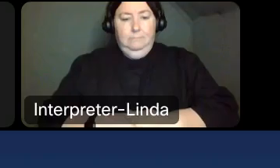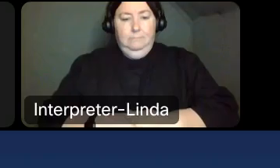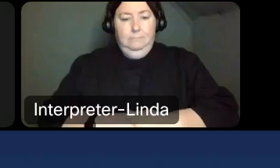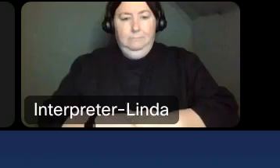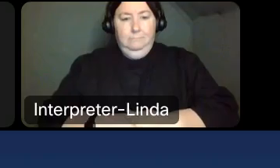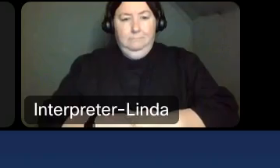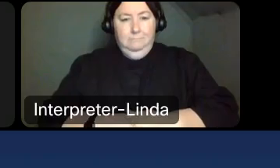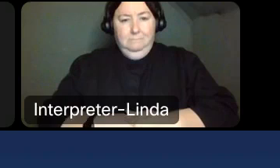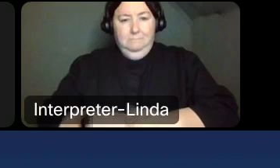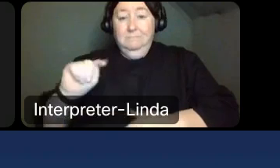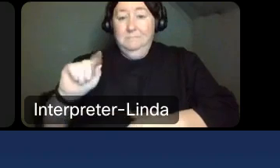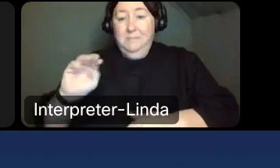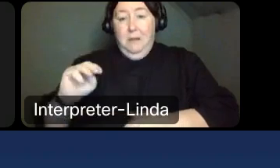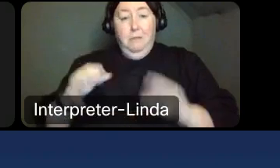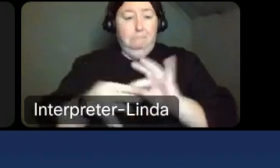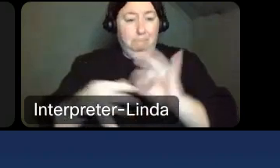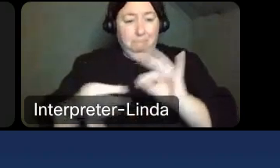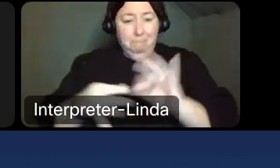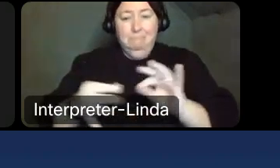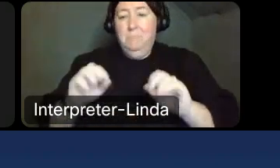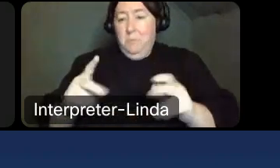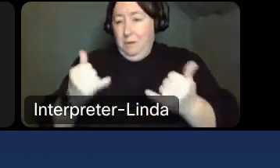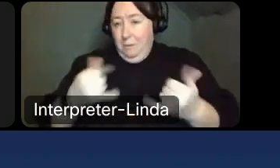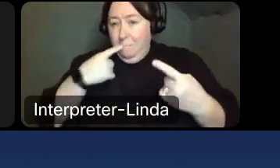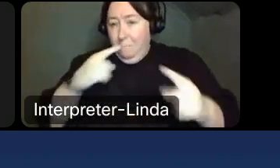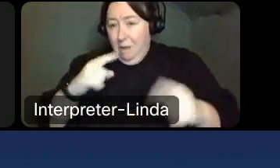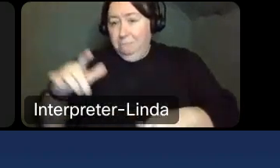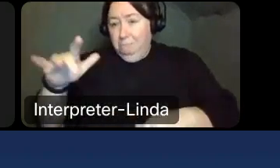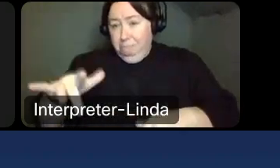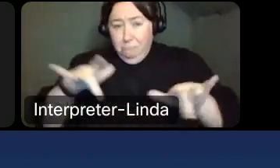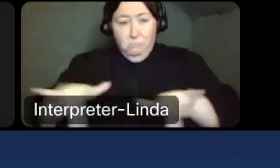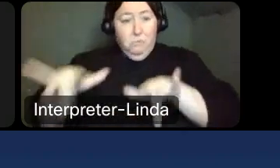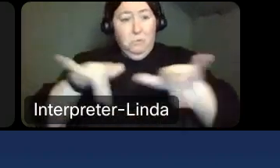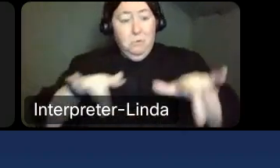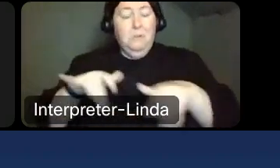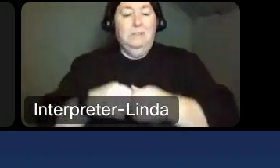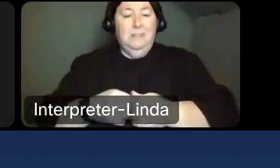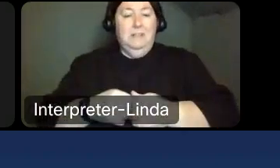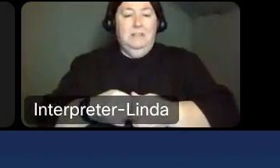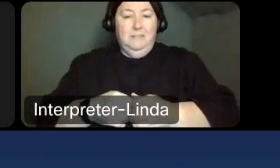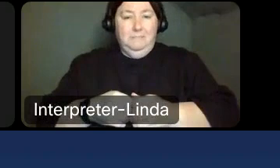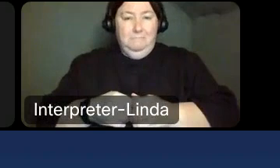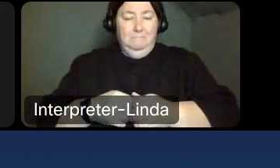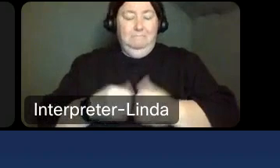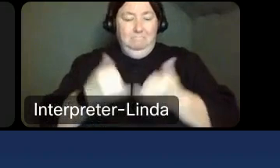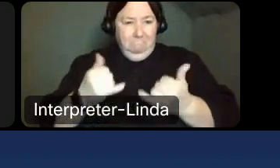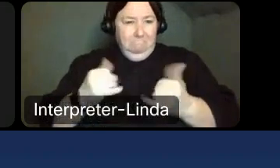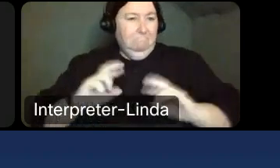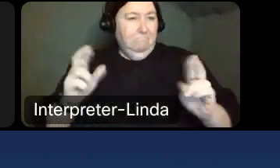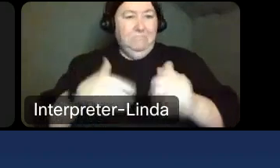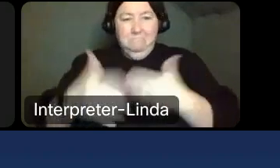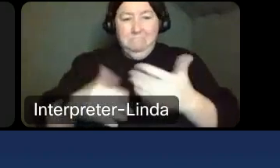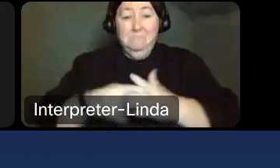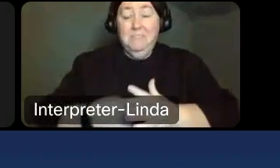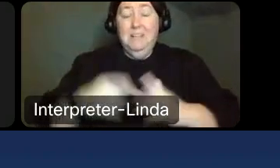All right, well, I can see that the meeting is now recorded, so I will unpause my voice here. Hello,